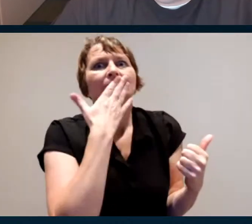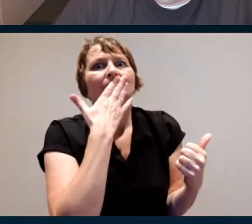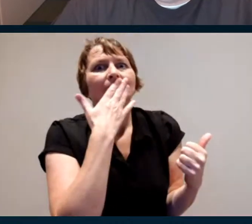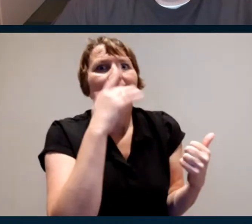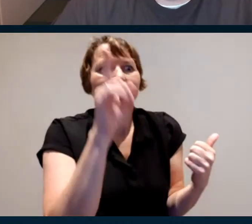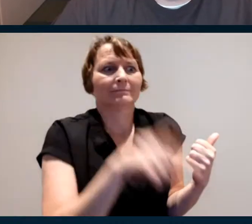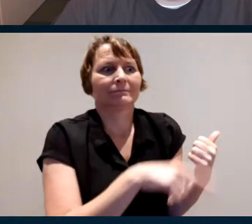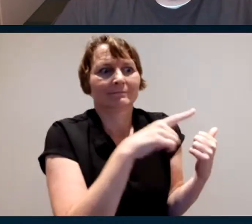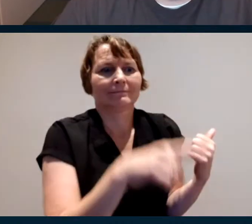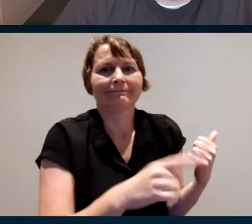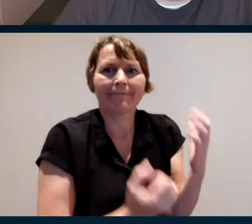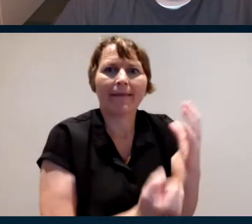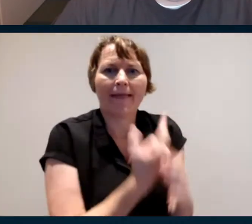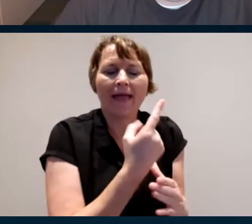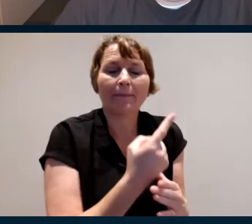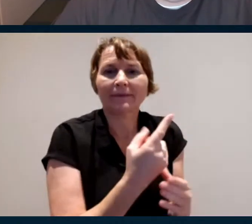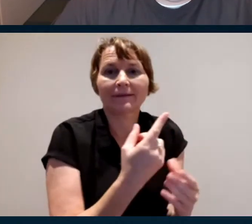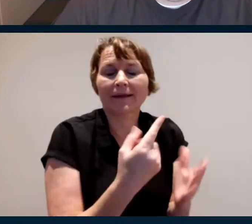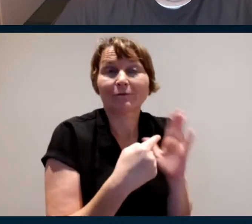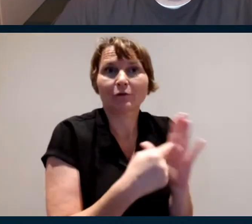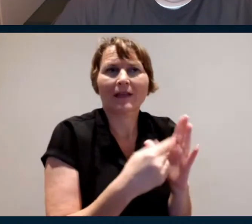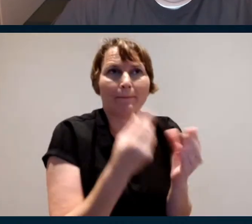setting up? Overdo stuff.